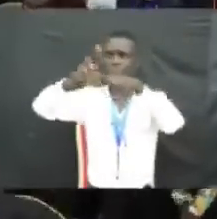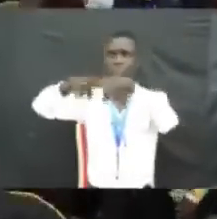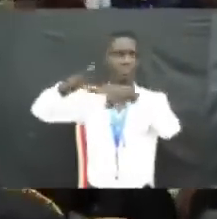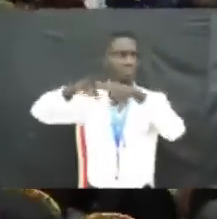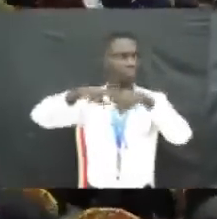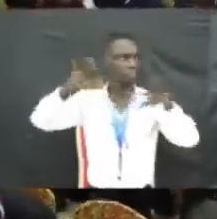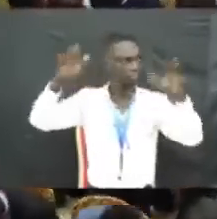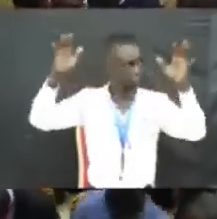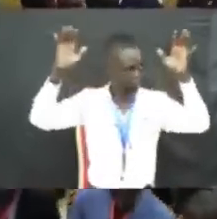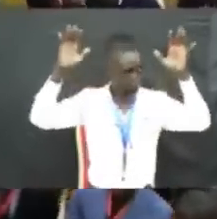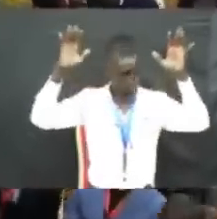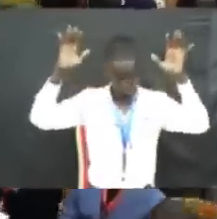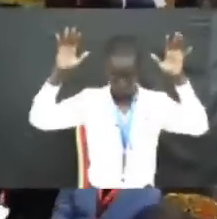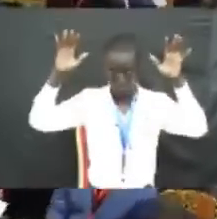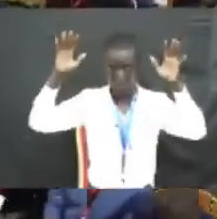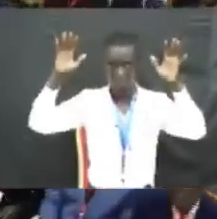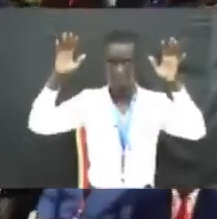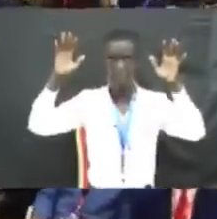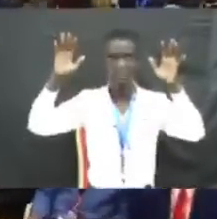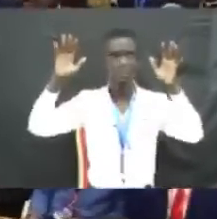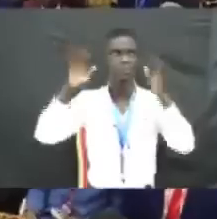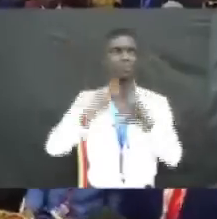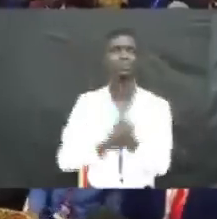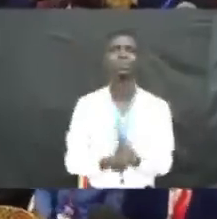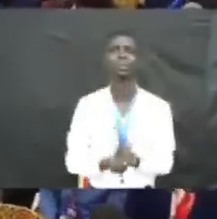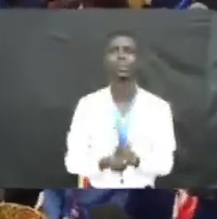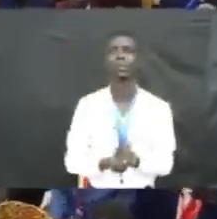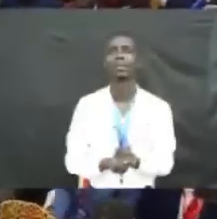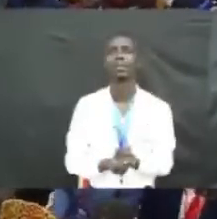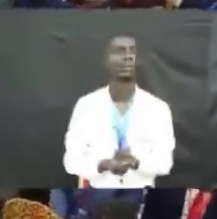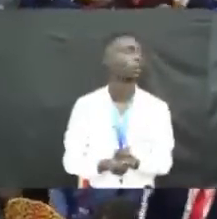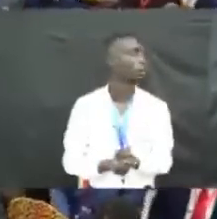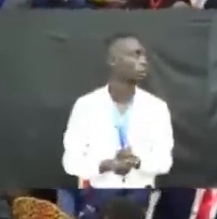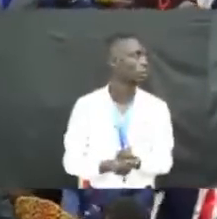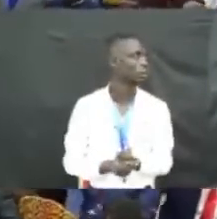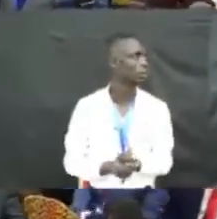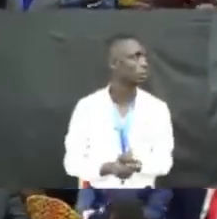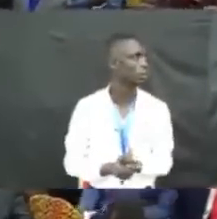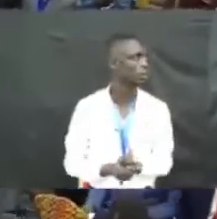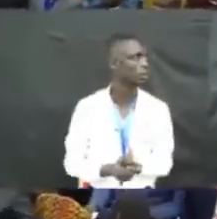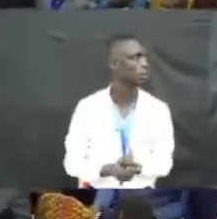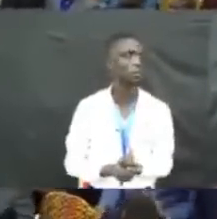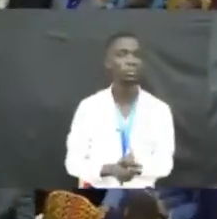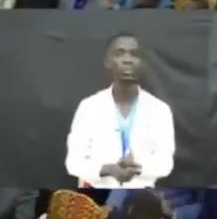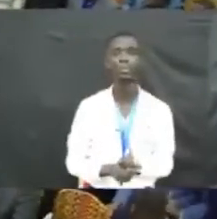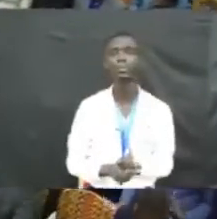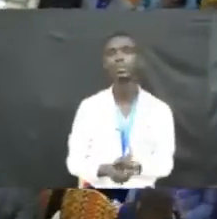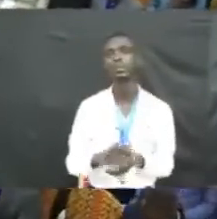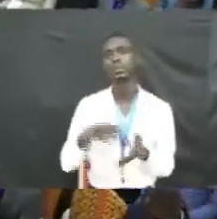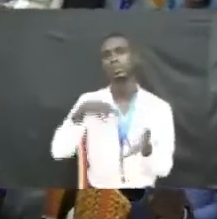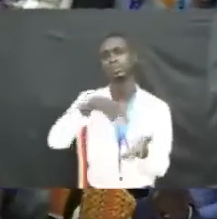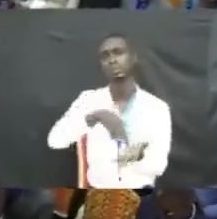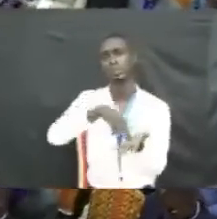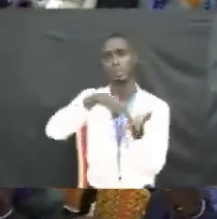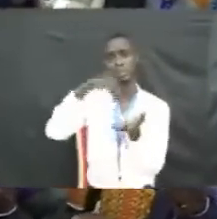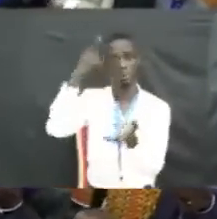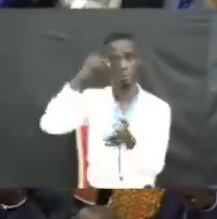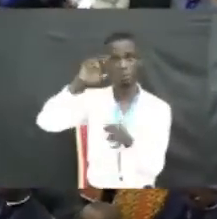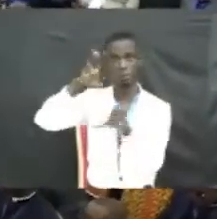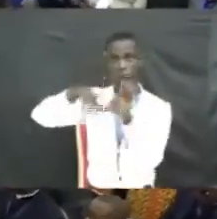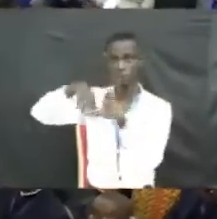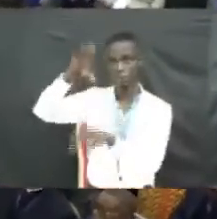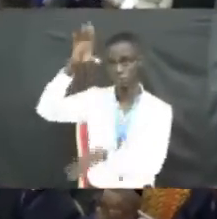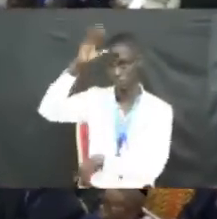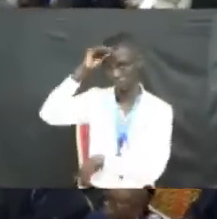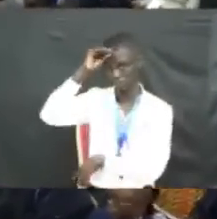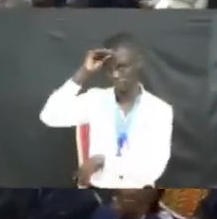Thank you very much apostle. Thank you very much. Your excellence on behalf of the chairman and